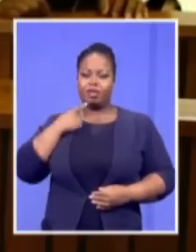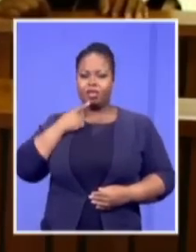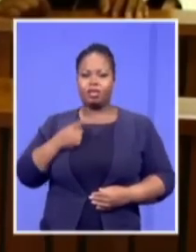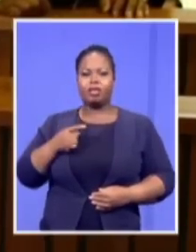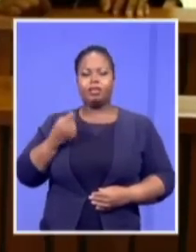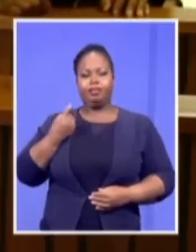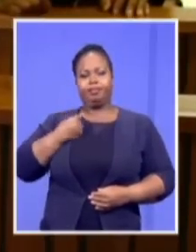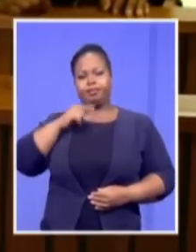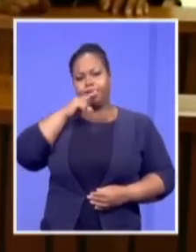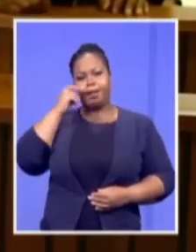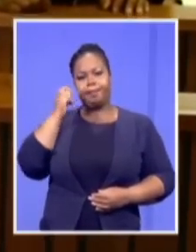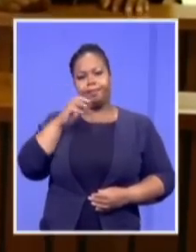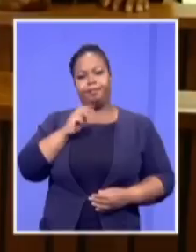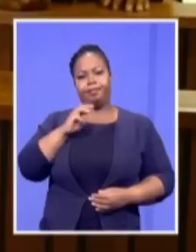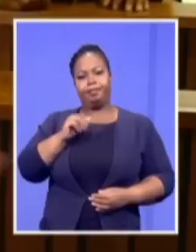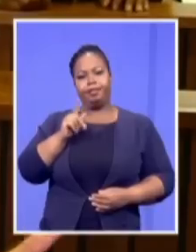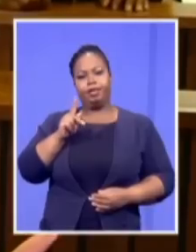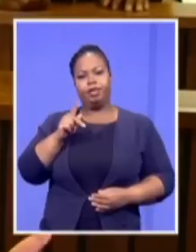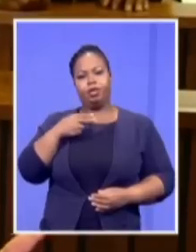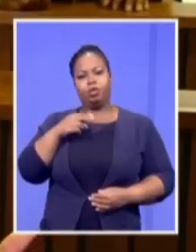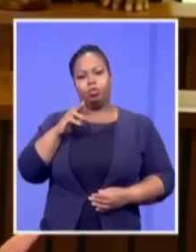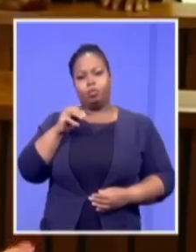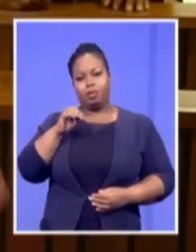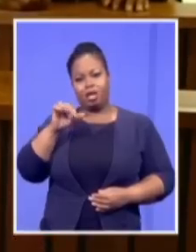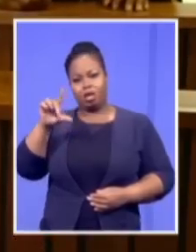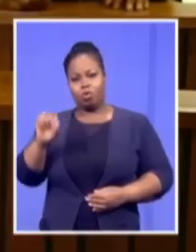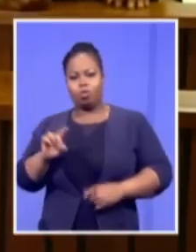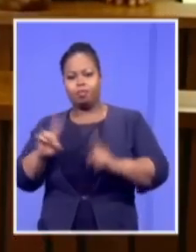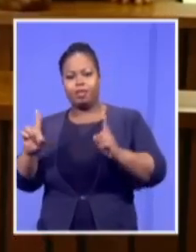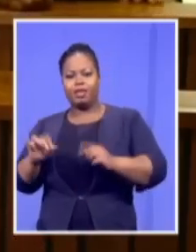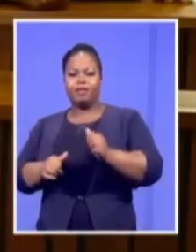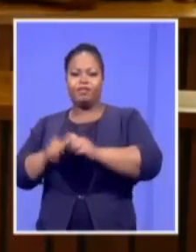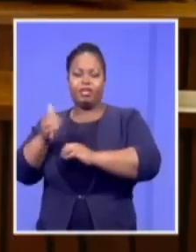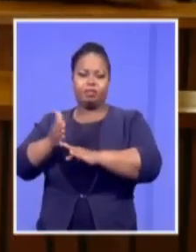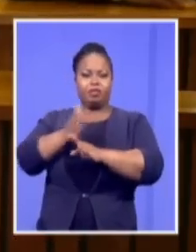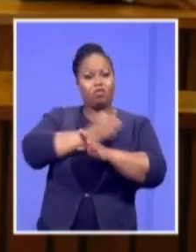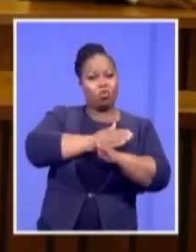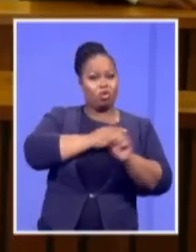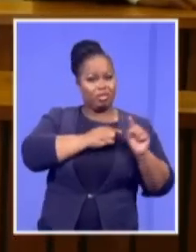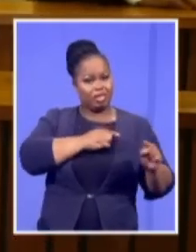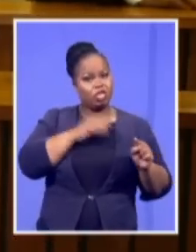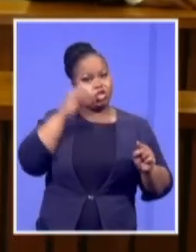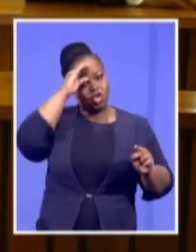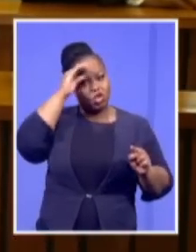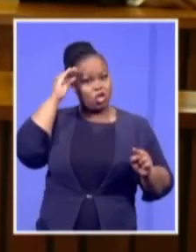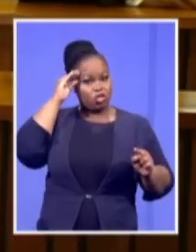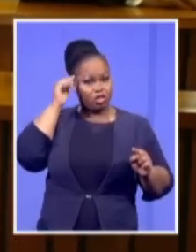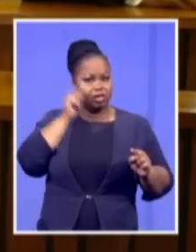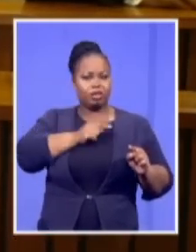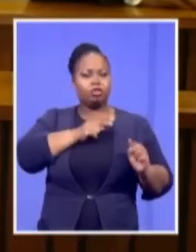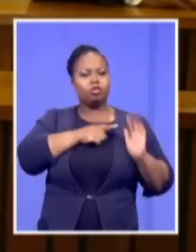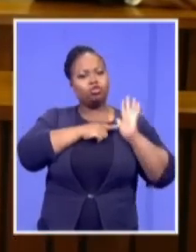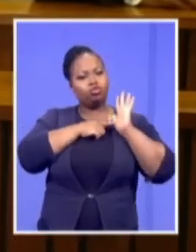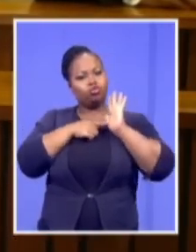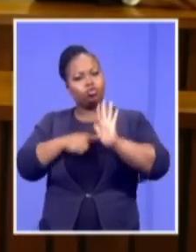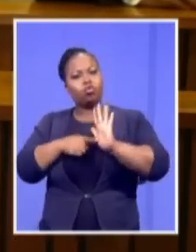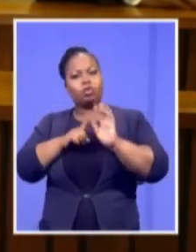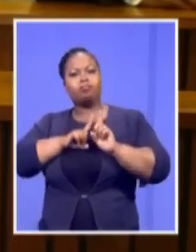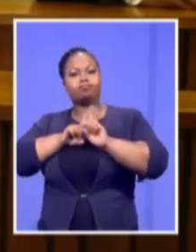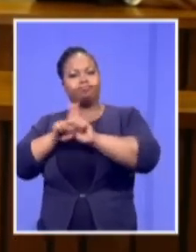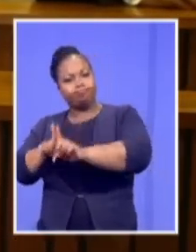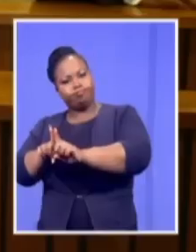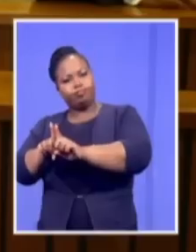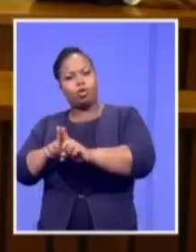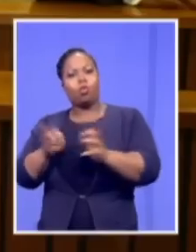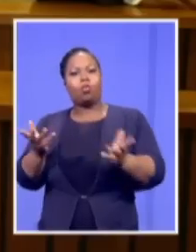Makhumalo. But before that, they'd also gone to a nurse, and it's that nurse that showed them where Senzo Meyiwa was. He